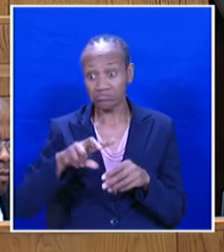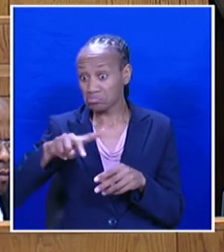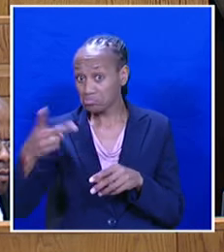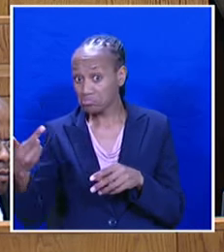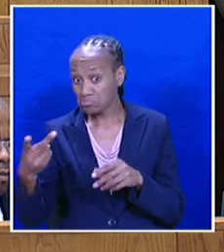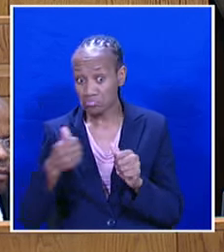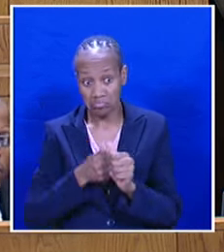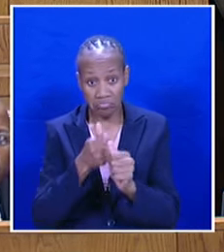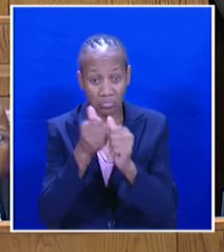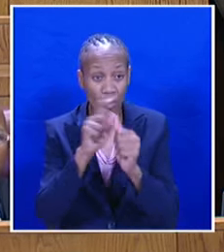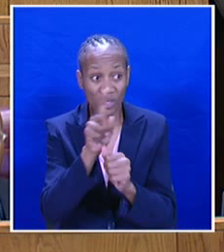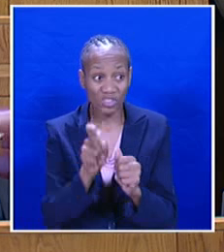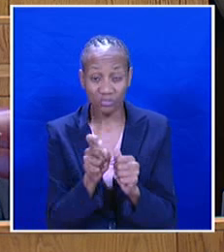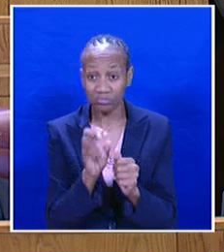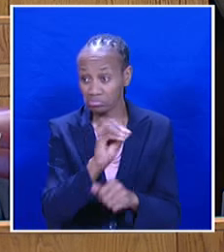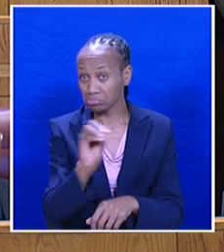question?